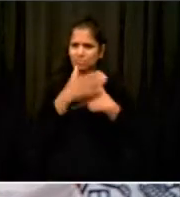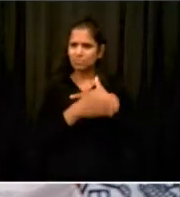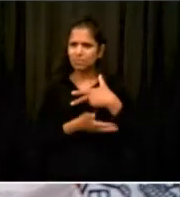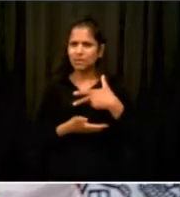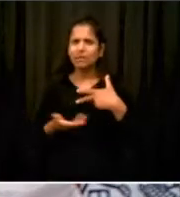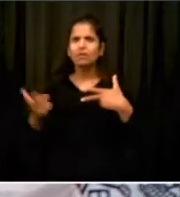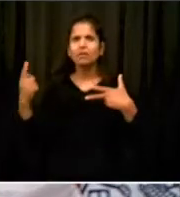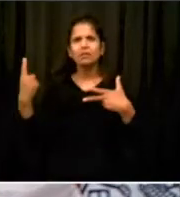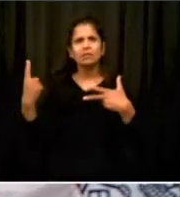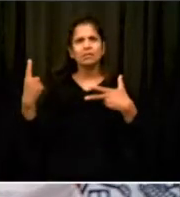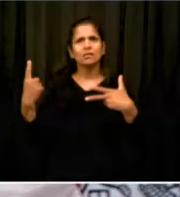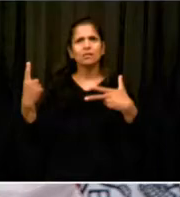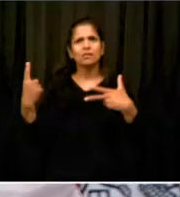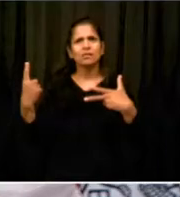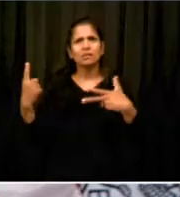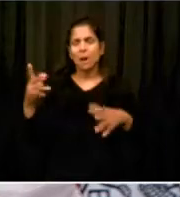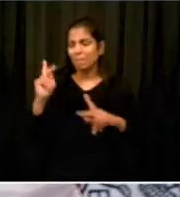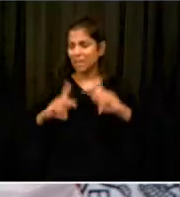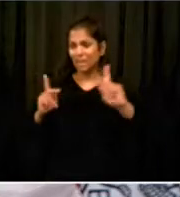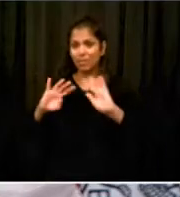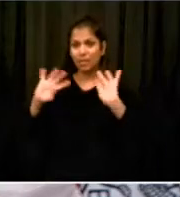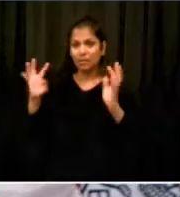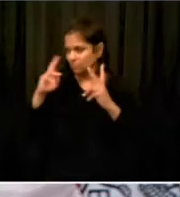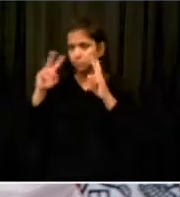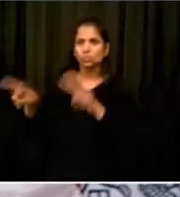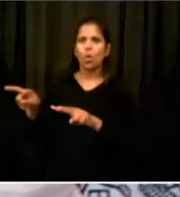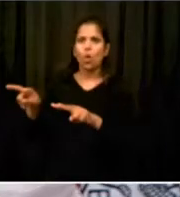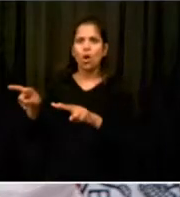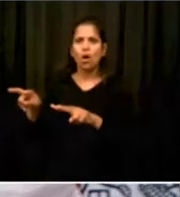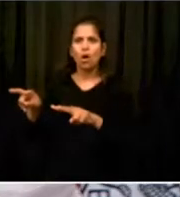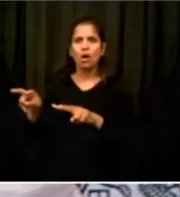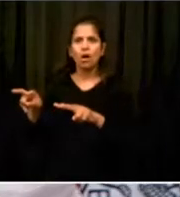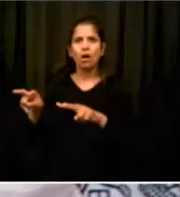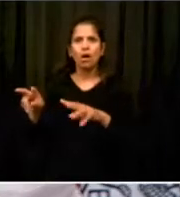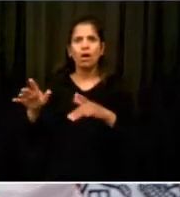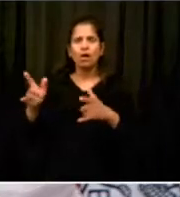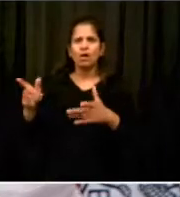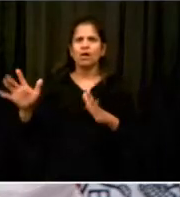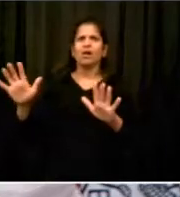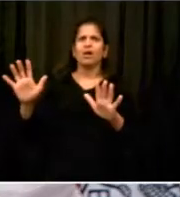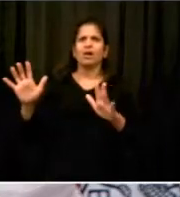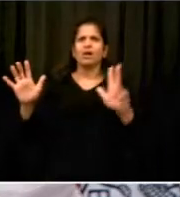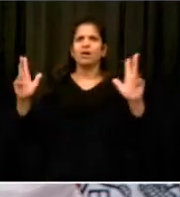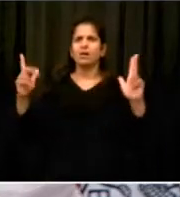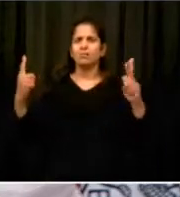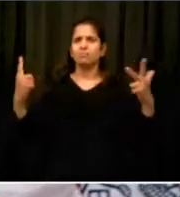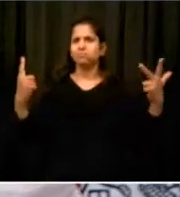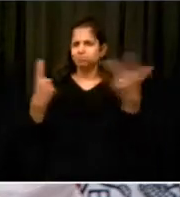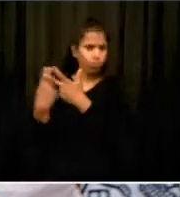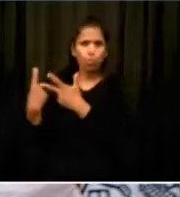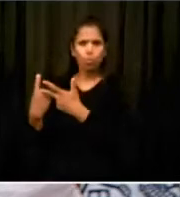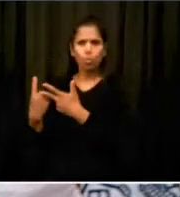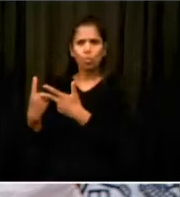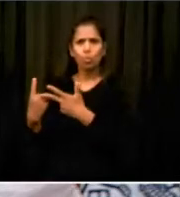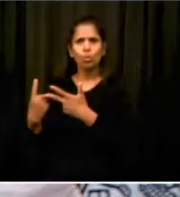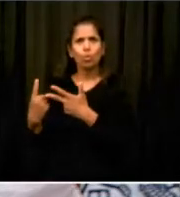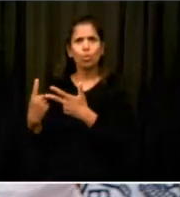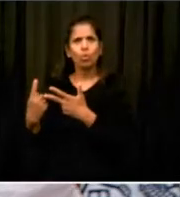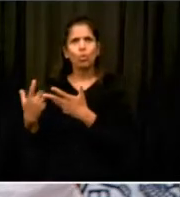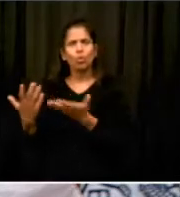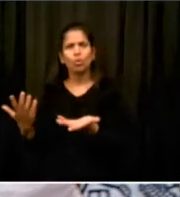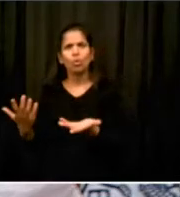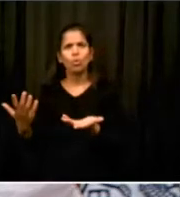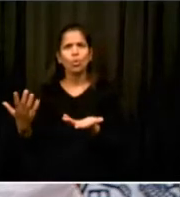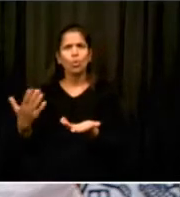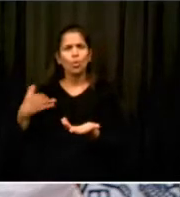training, of conversations with police leadership, how do you explain that this could